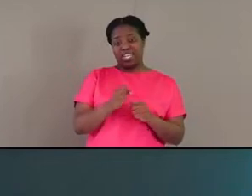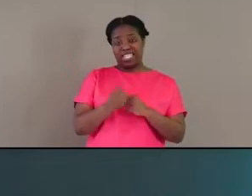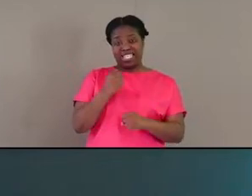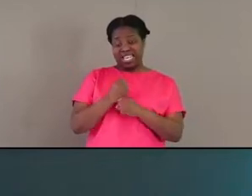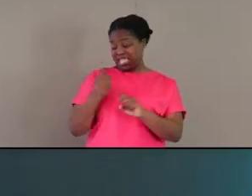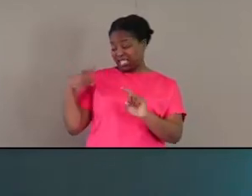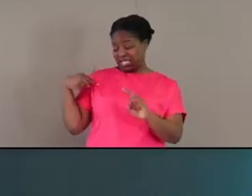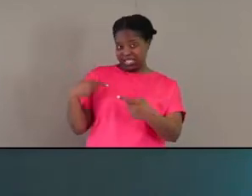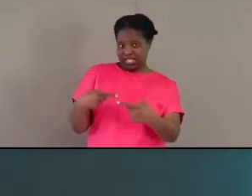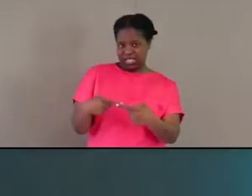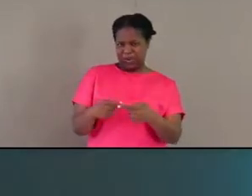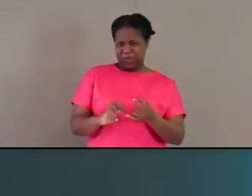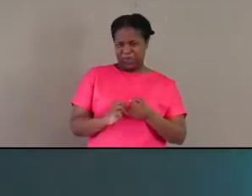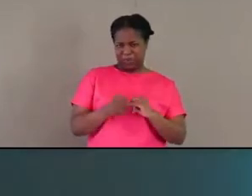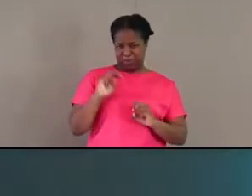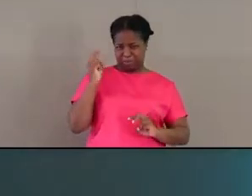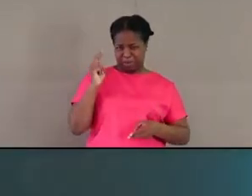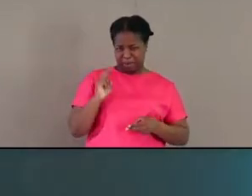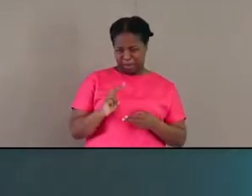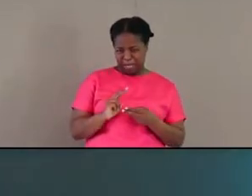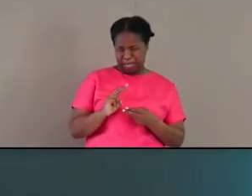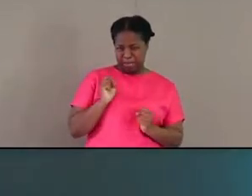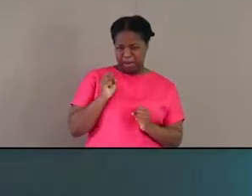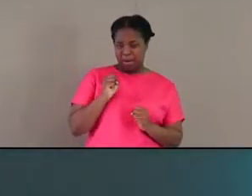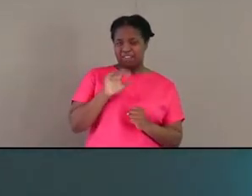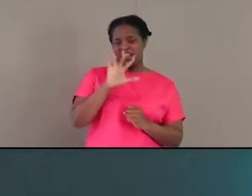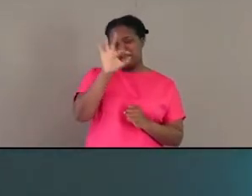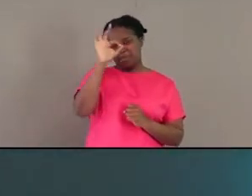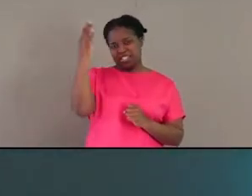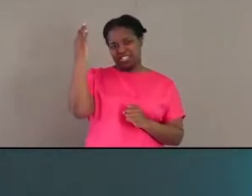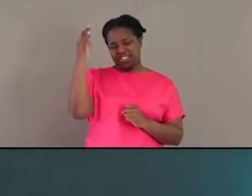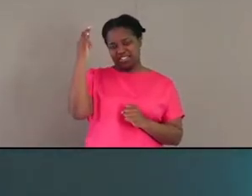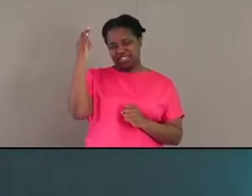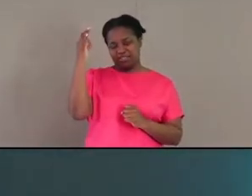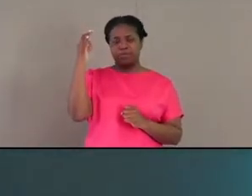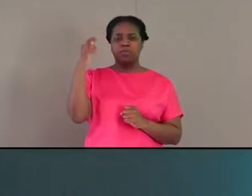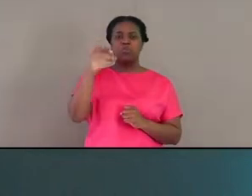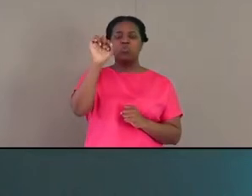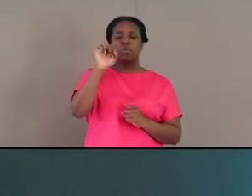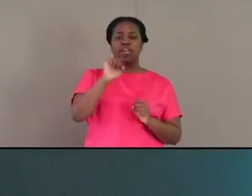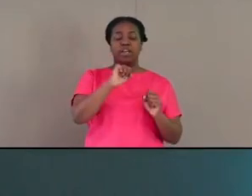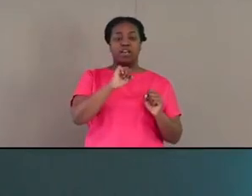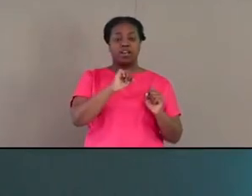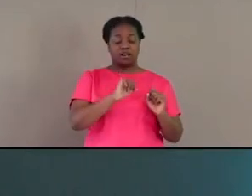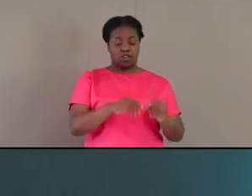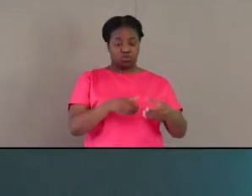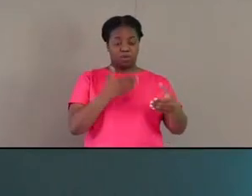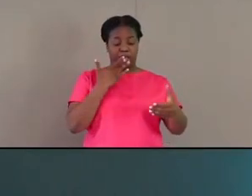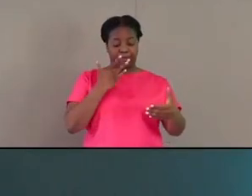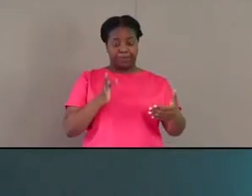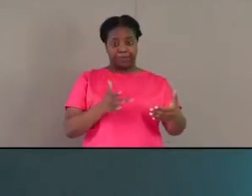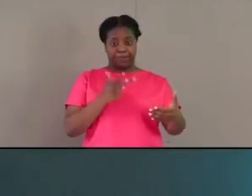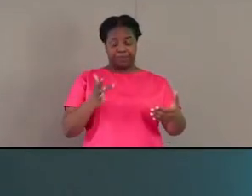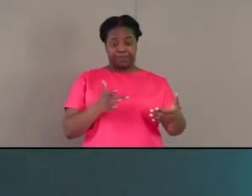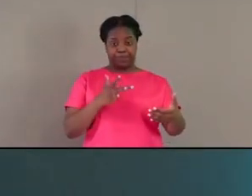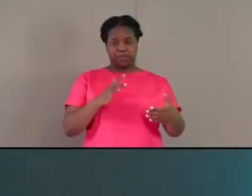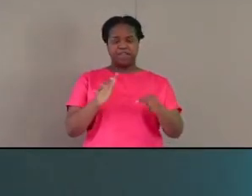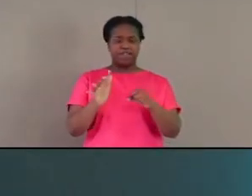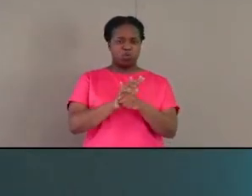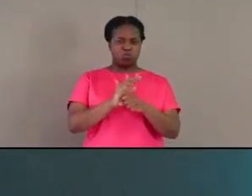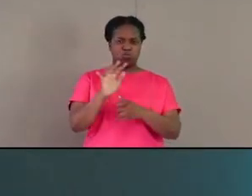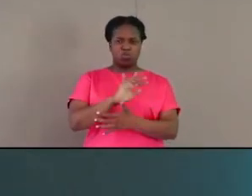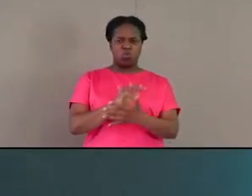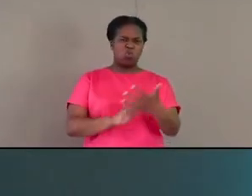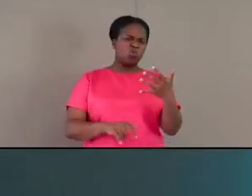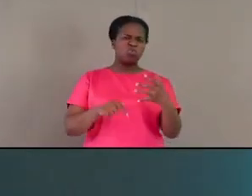try and tell you in about five minutes max. You can read the chapter in the book for the full story, and there are many